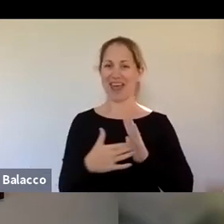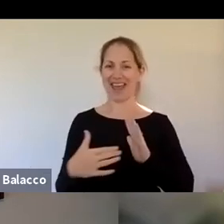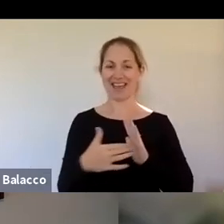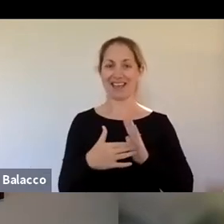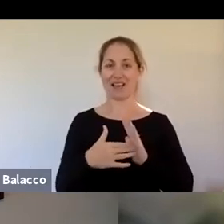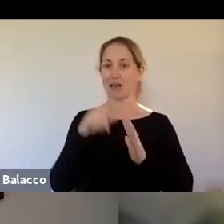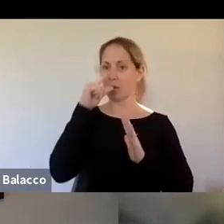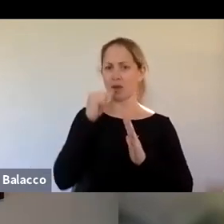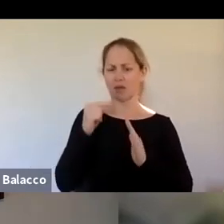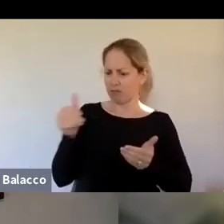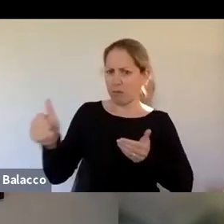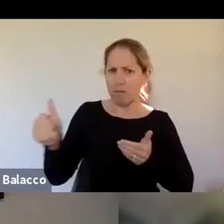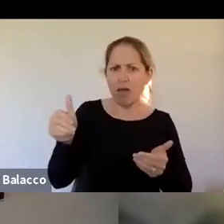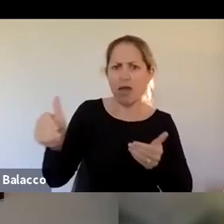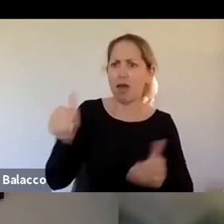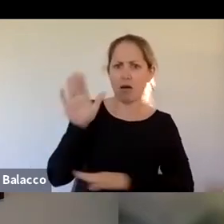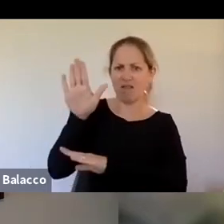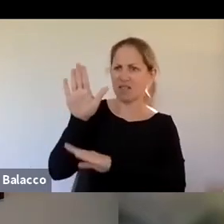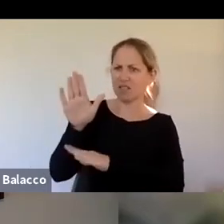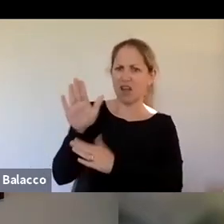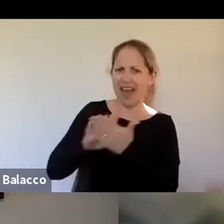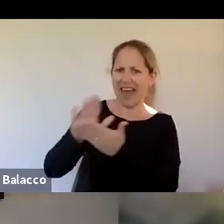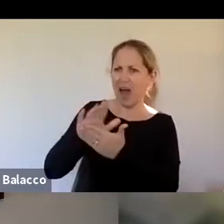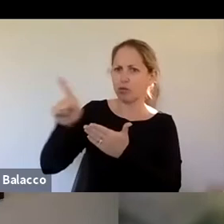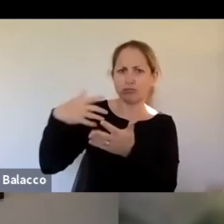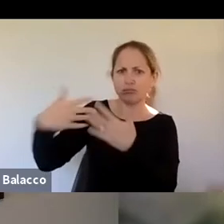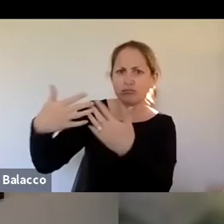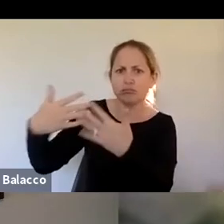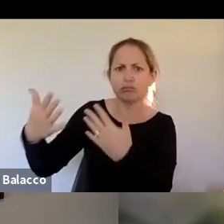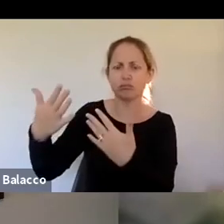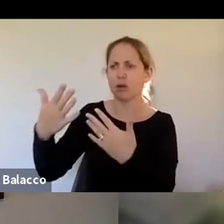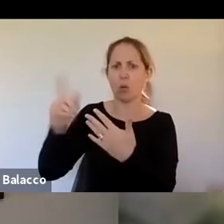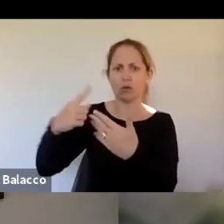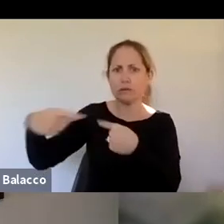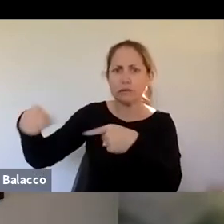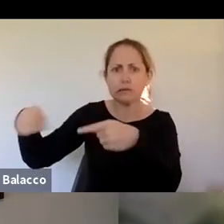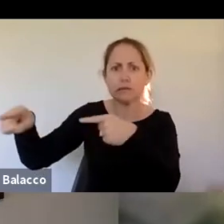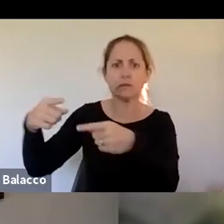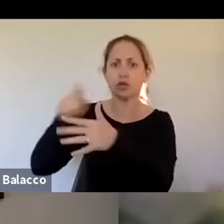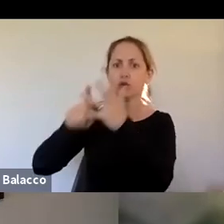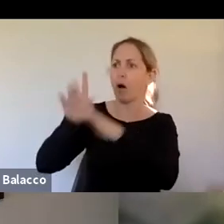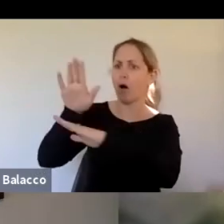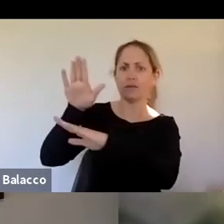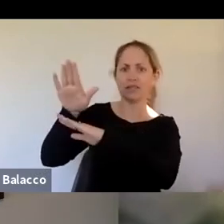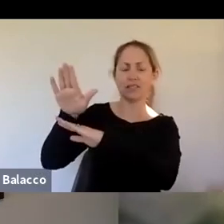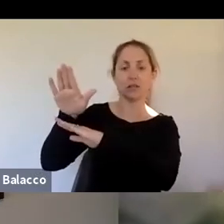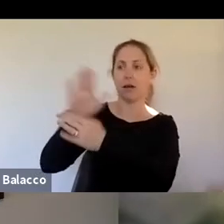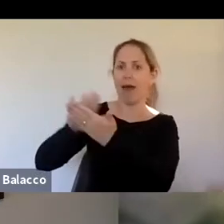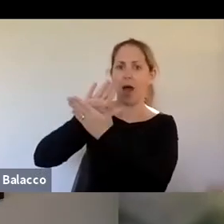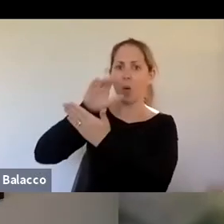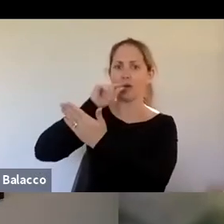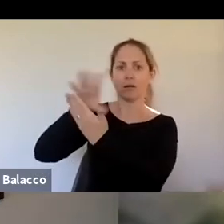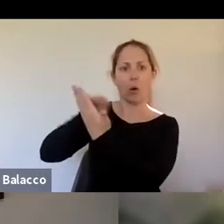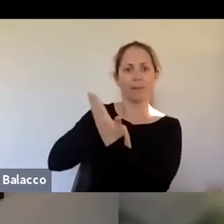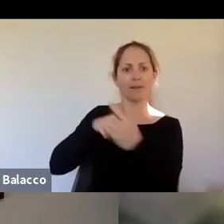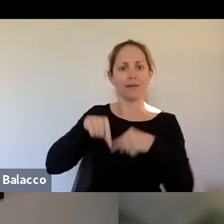different cohorts of people are responding to particular situations and particular contexts, which adds a very rich layer to